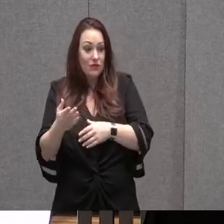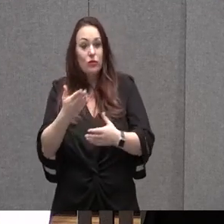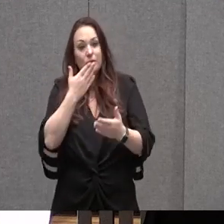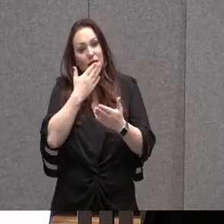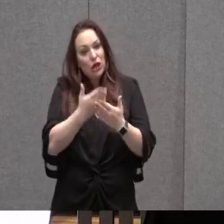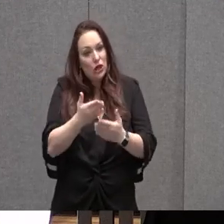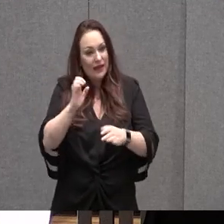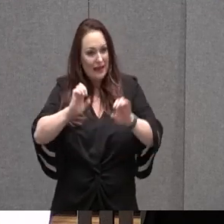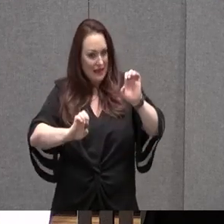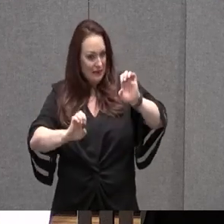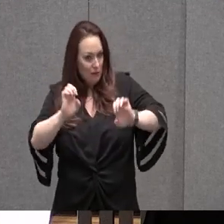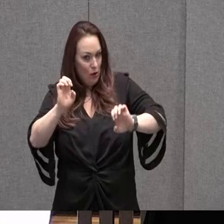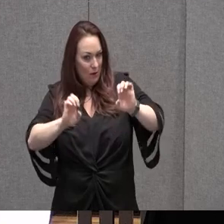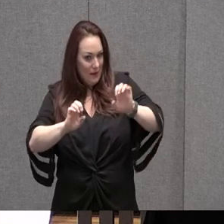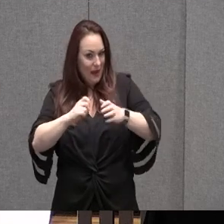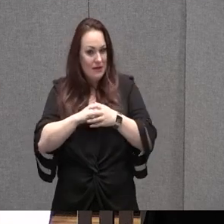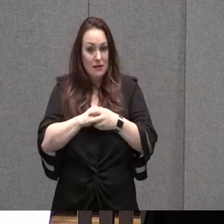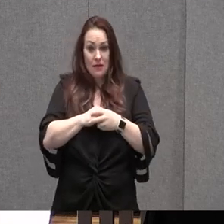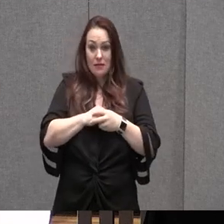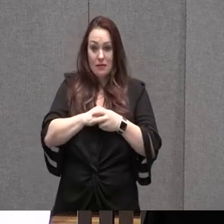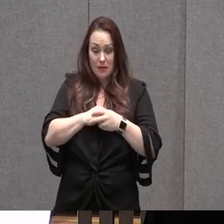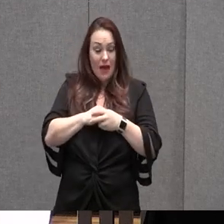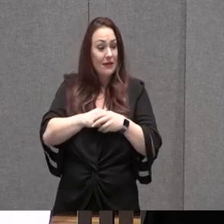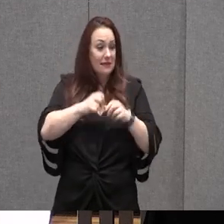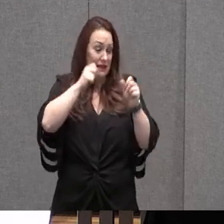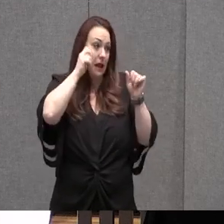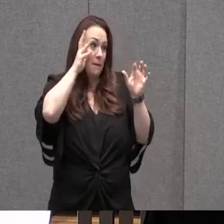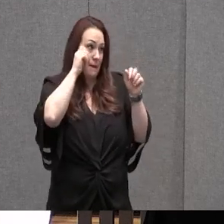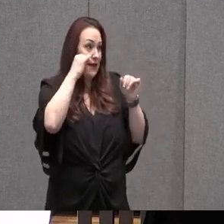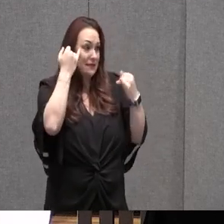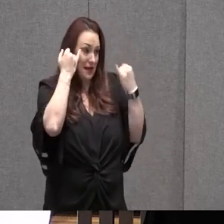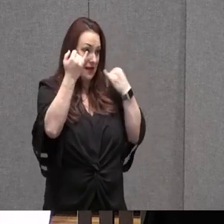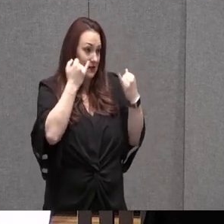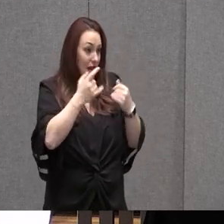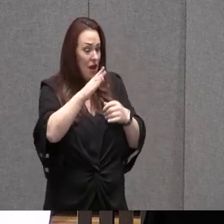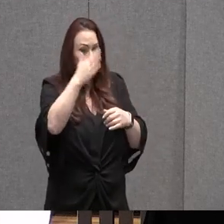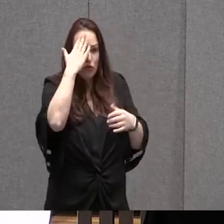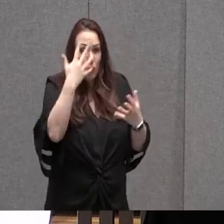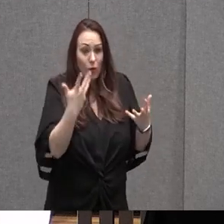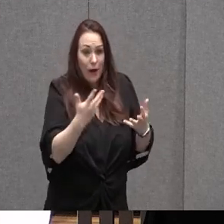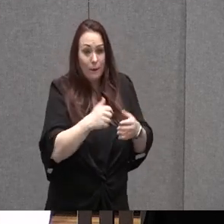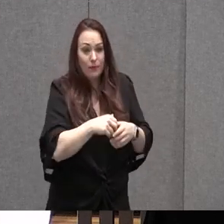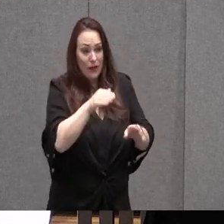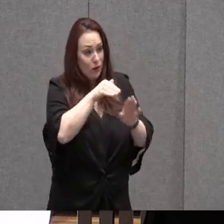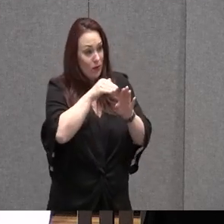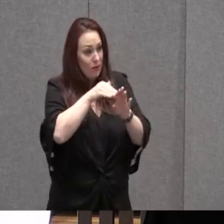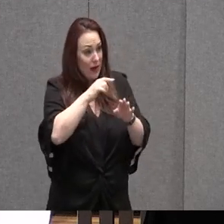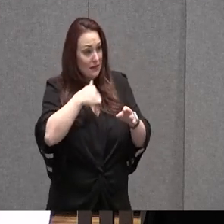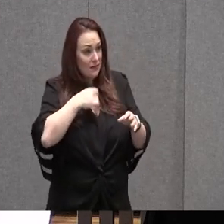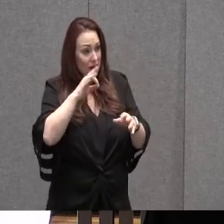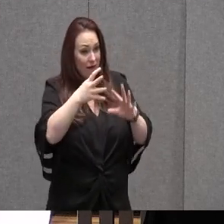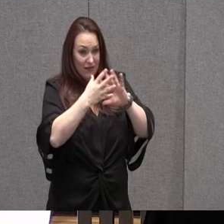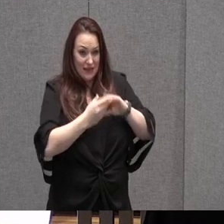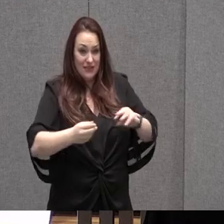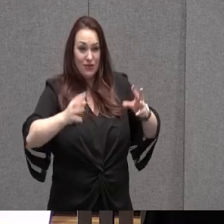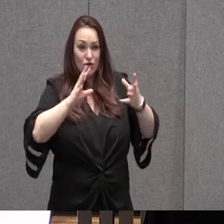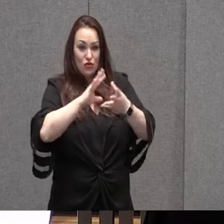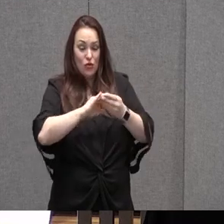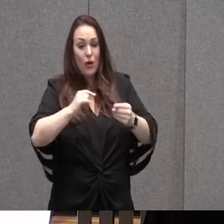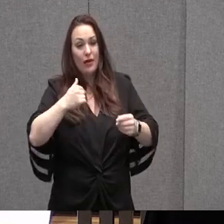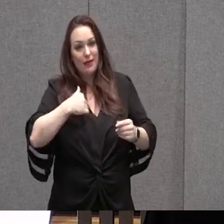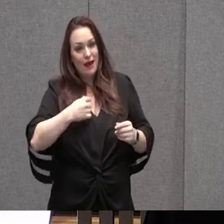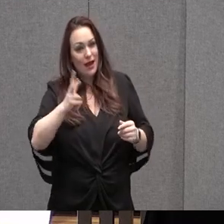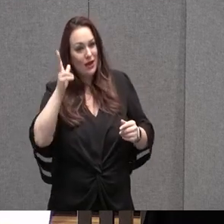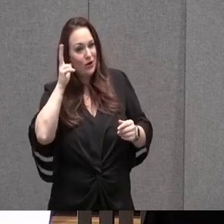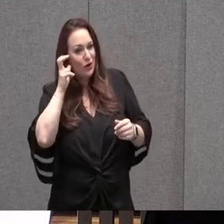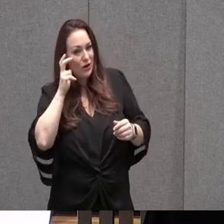good experiment. Yeah, but that's an amazing idea. And you know what? It kind of reminds me of this story that I heard. And